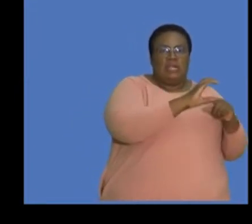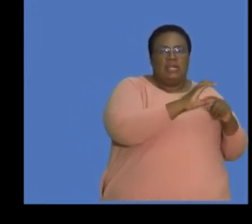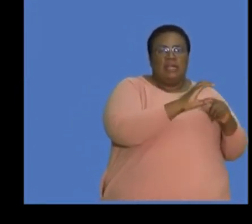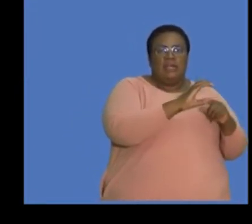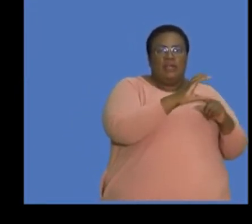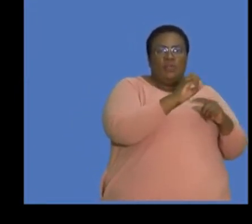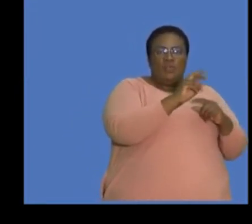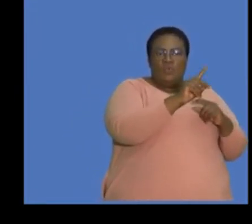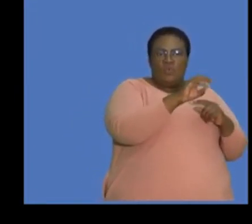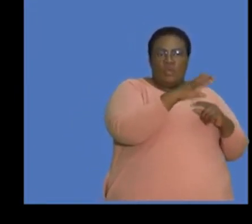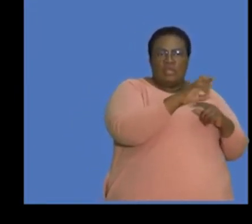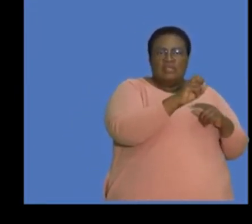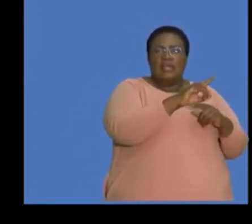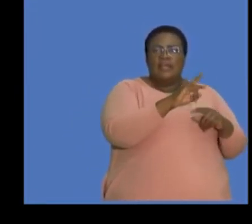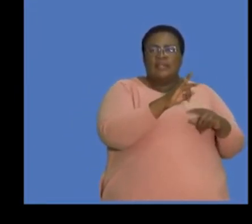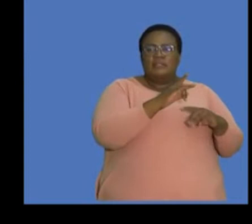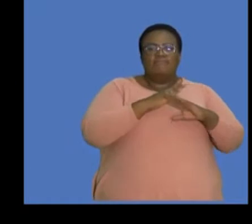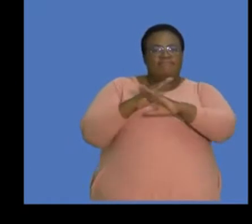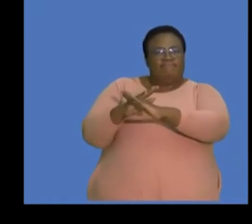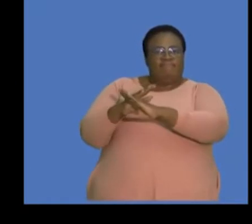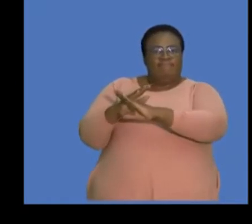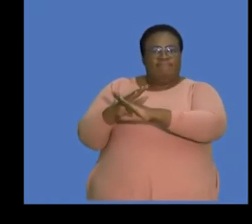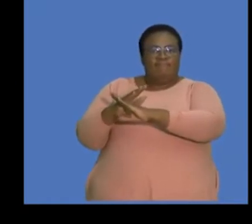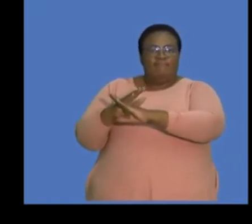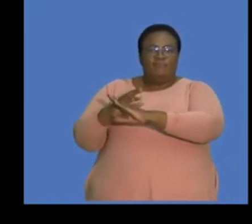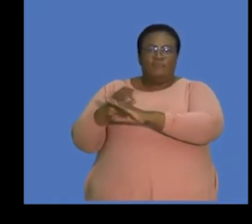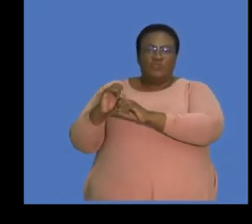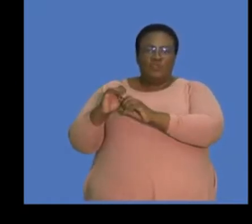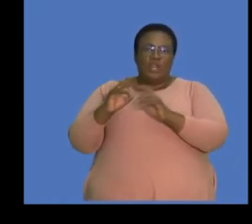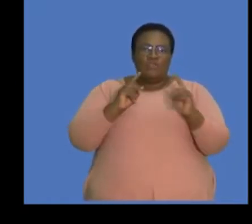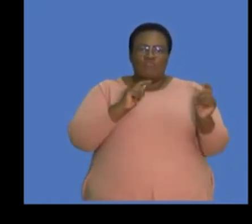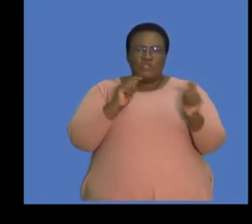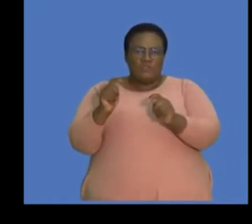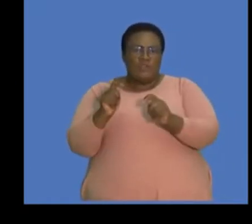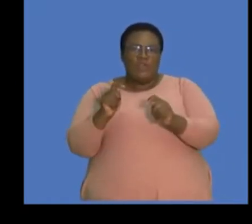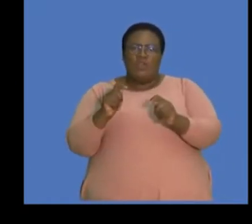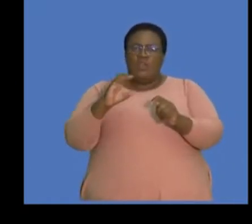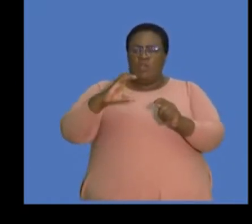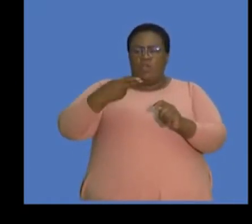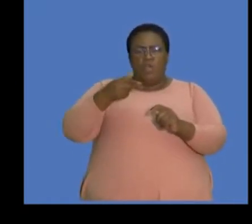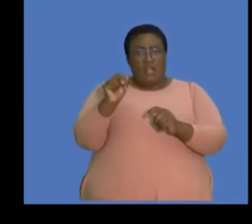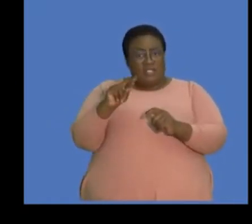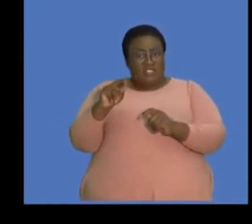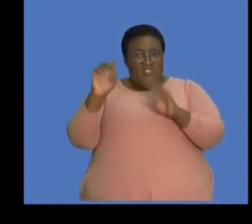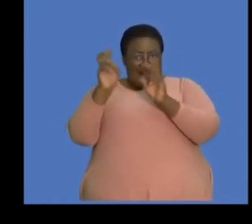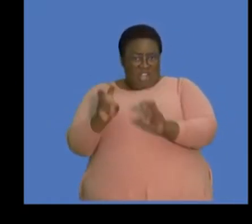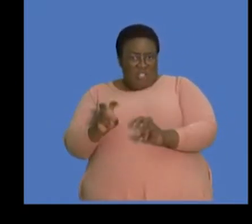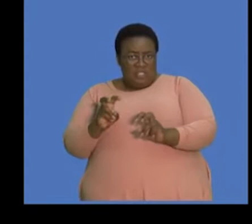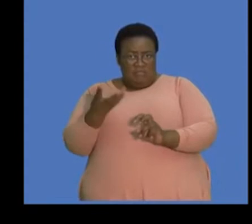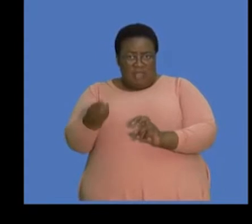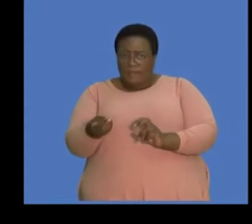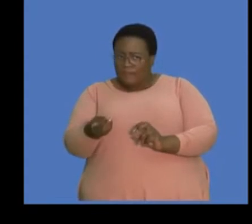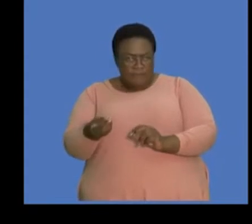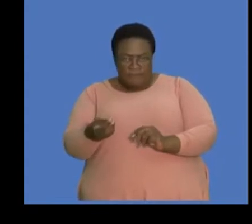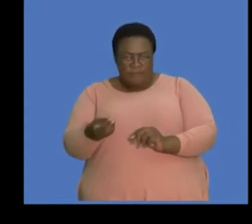that actually exclude charge or do not allow charge to be transmitted through them. However, there's something that's